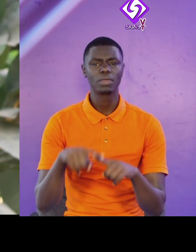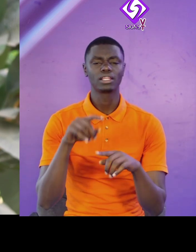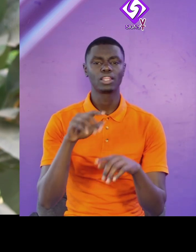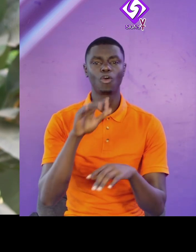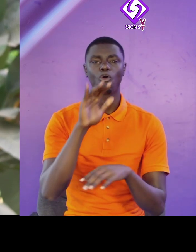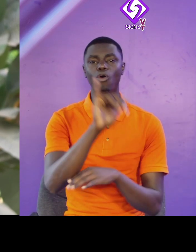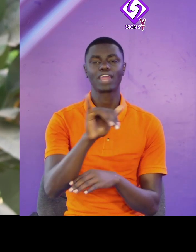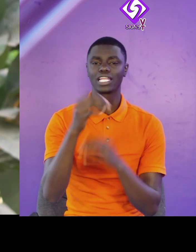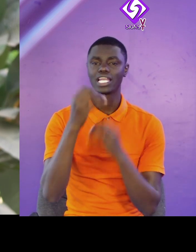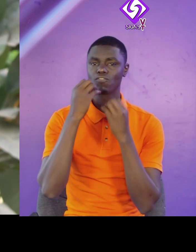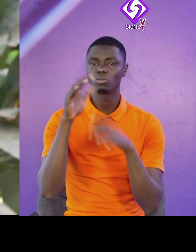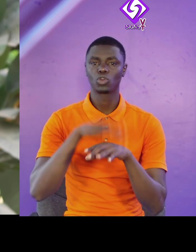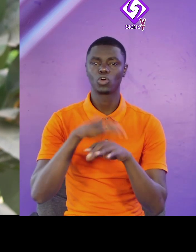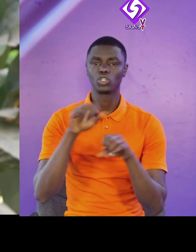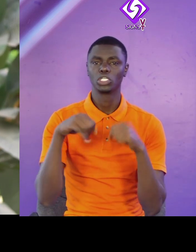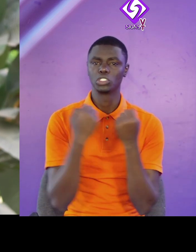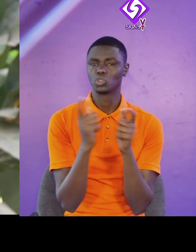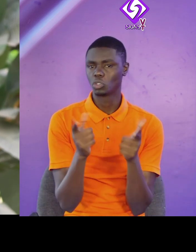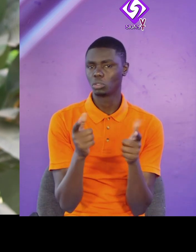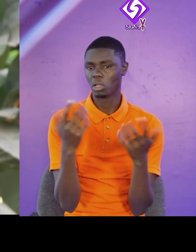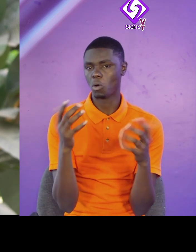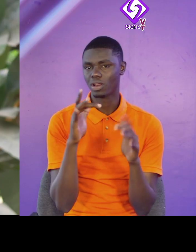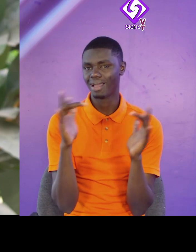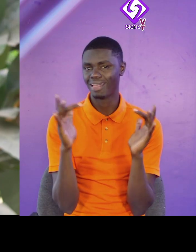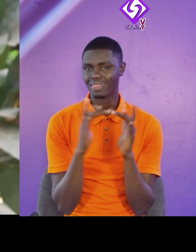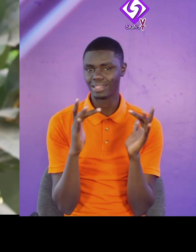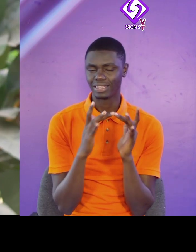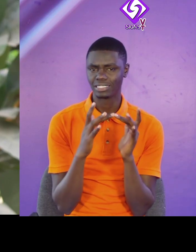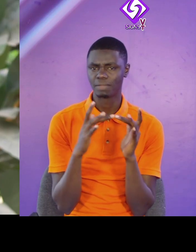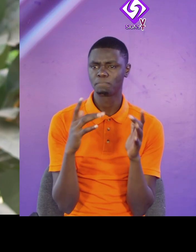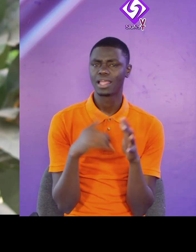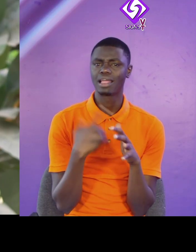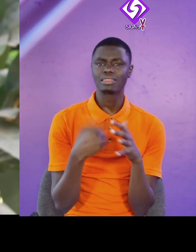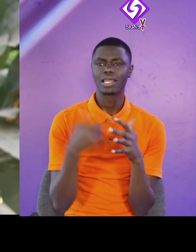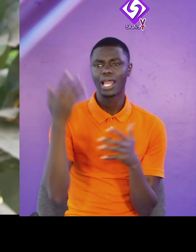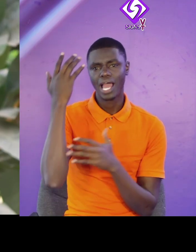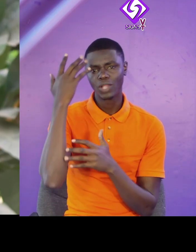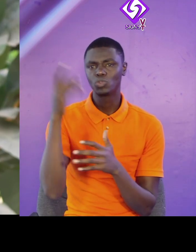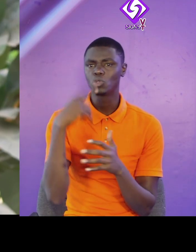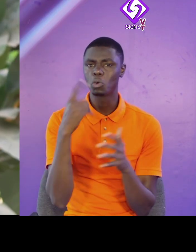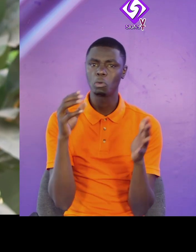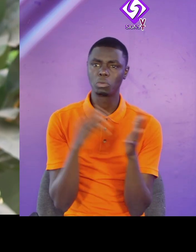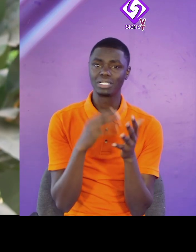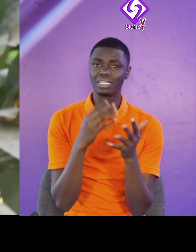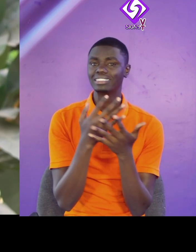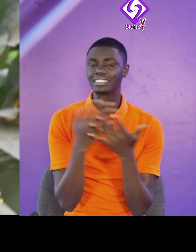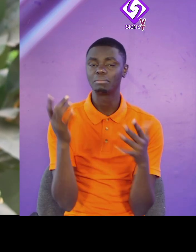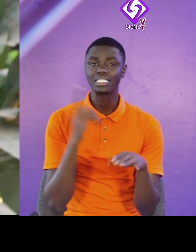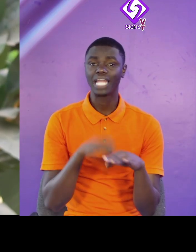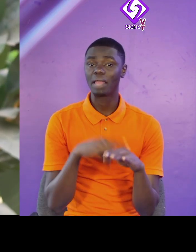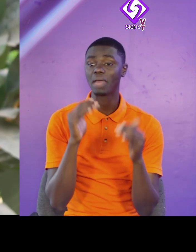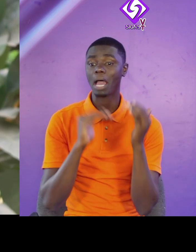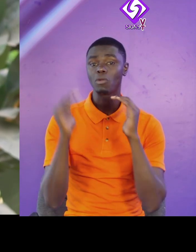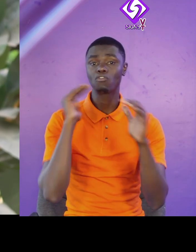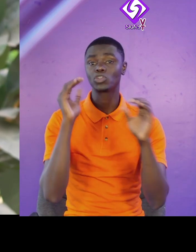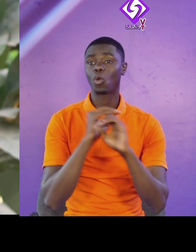is on social media platforms, on the internet, you don't know who put it out there. Sometimes anyone who's not a professional can